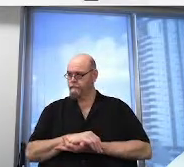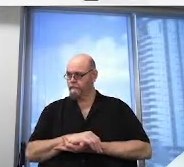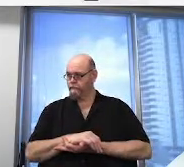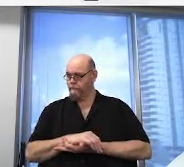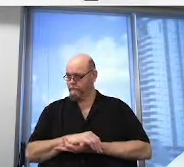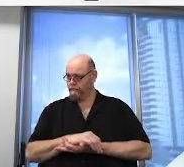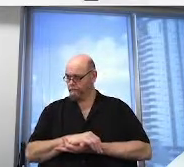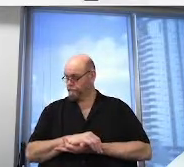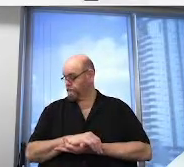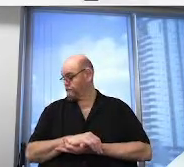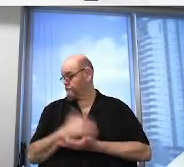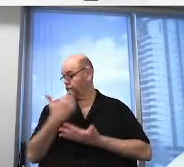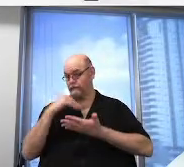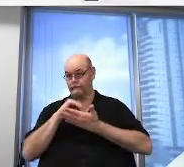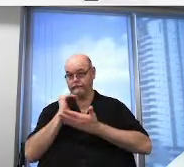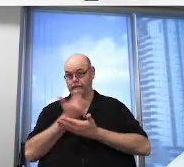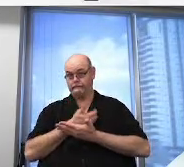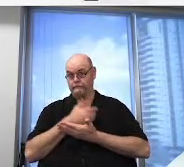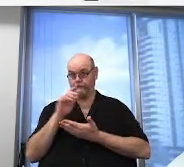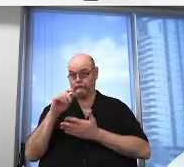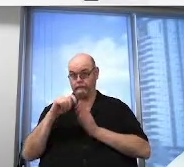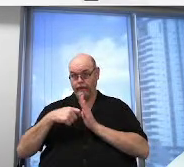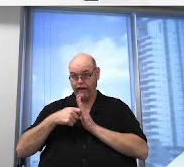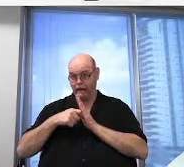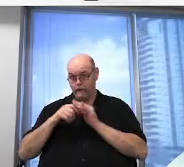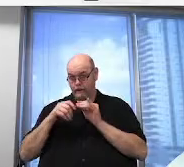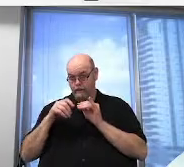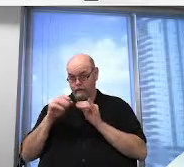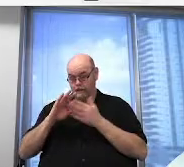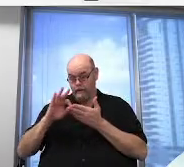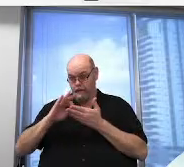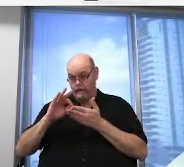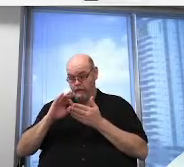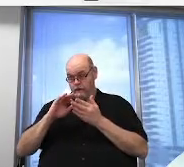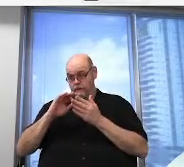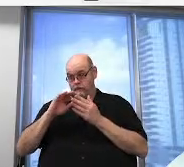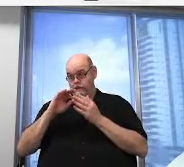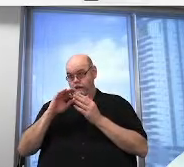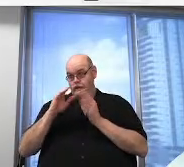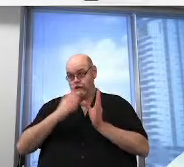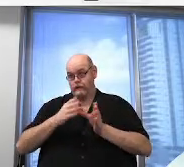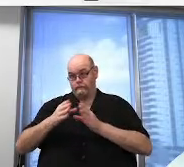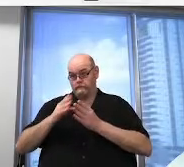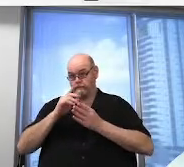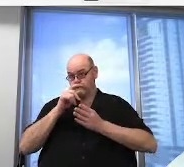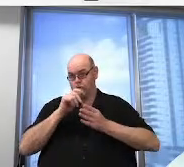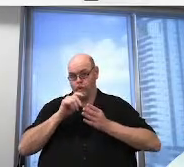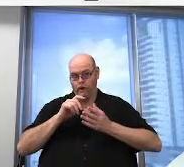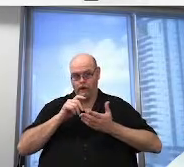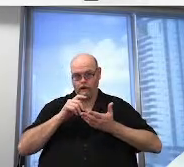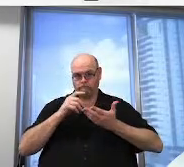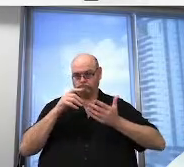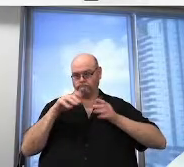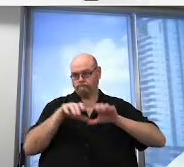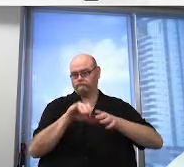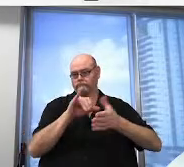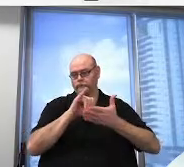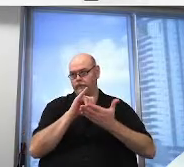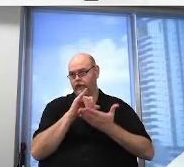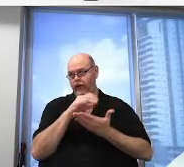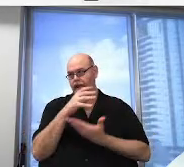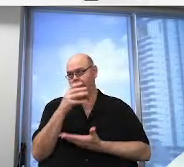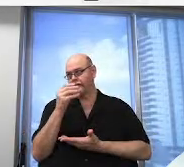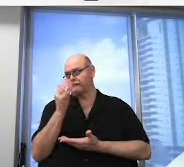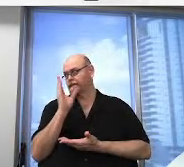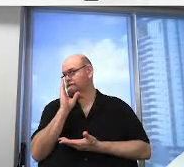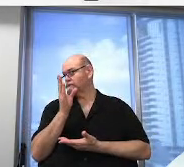knows? Again, our key accounts individuals are the ones that are driving that. That